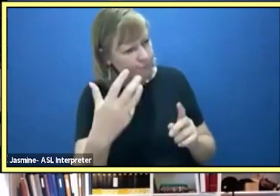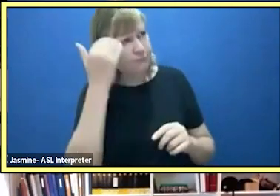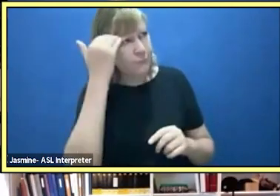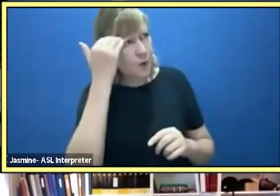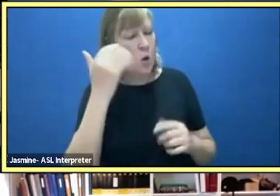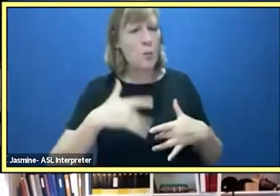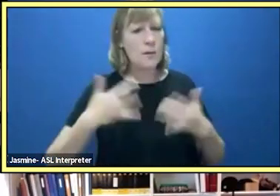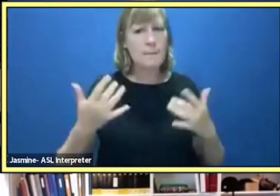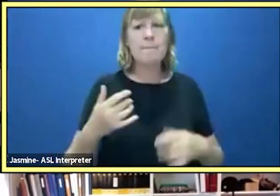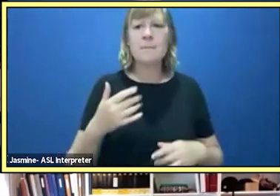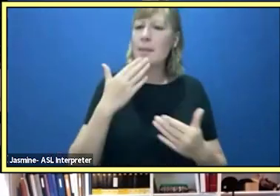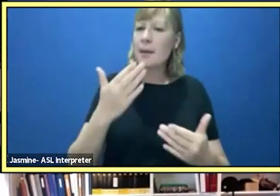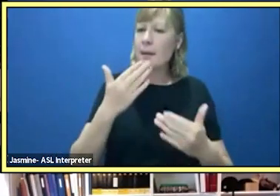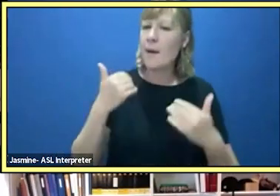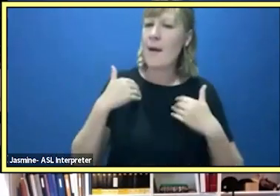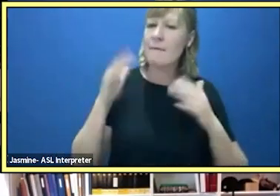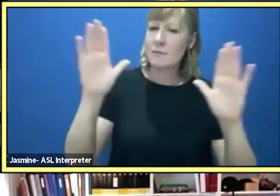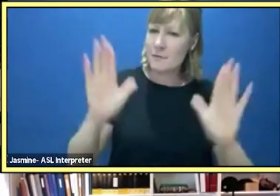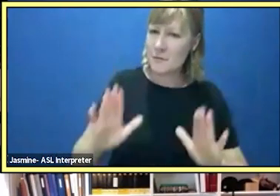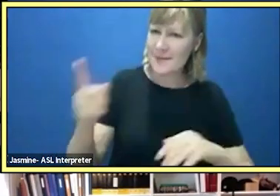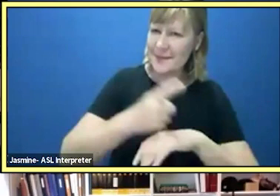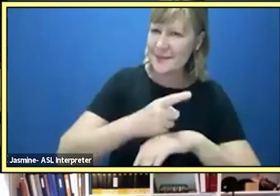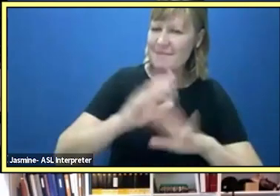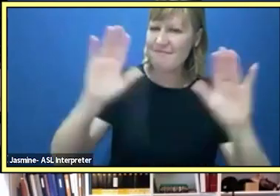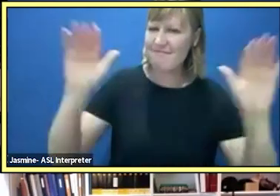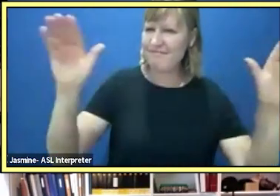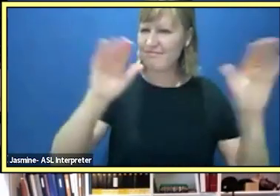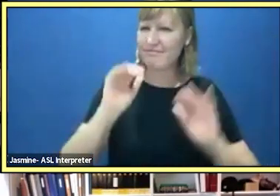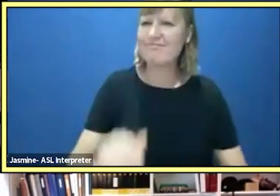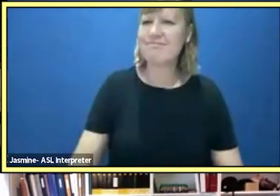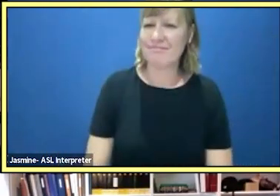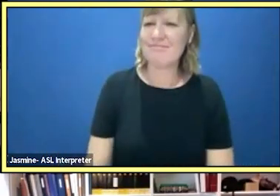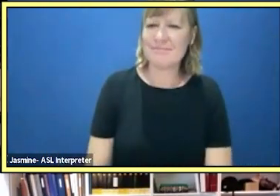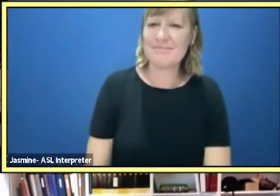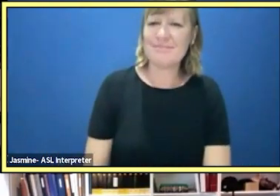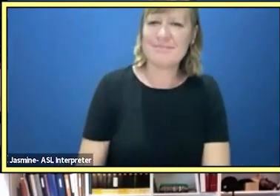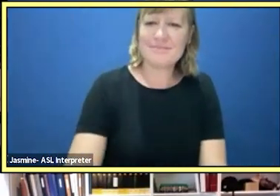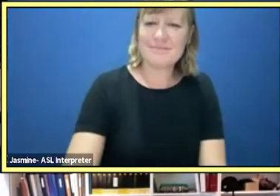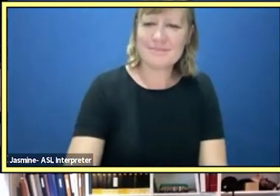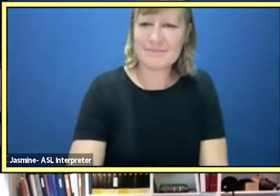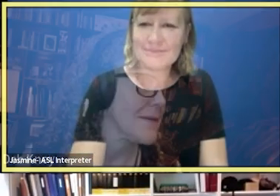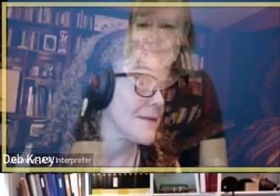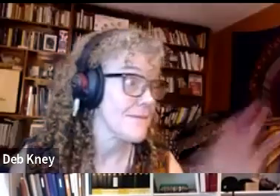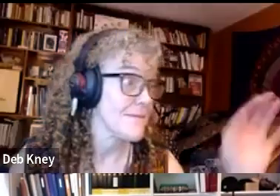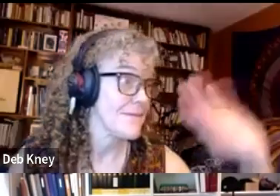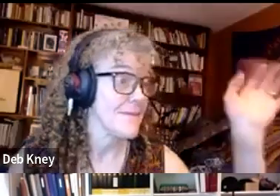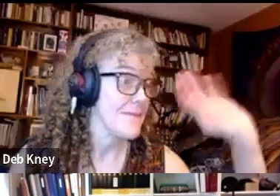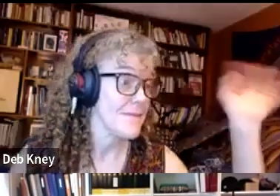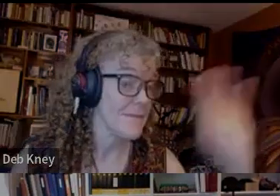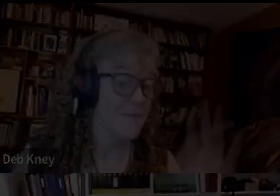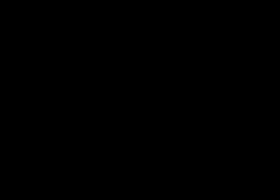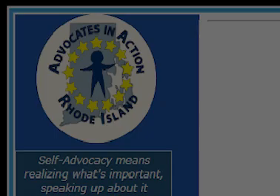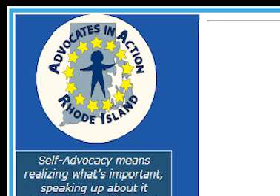day. And thanks again. Bye. Have a great day. Bye. Have a lovely Thank you. afternoon, everyone. Bye,